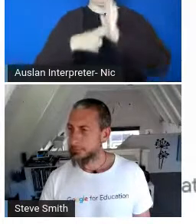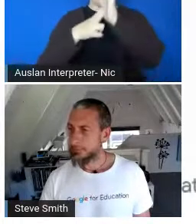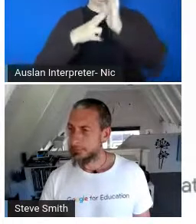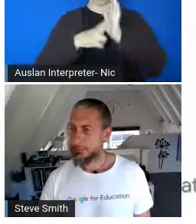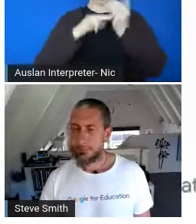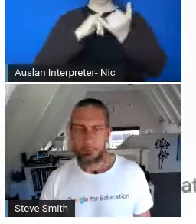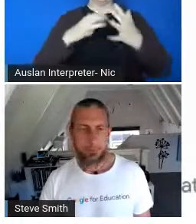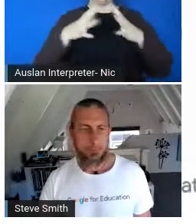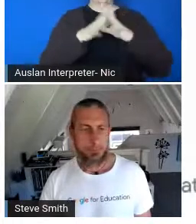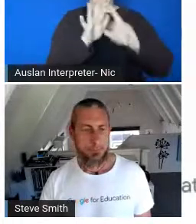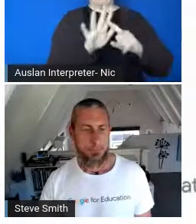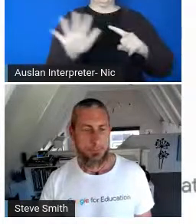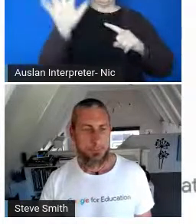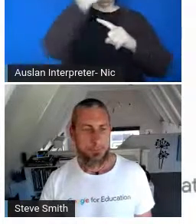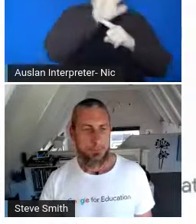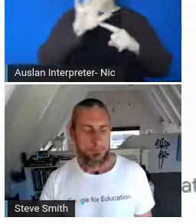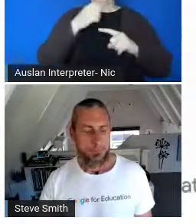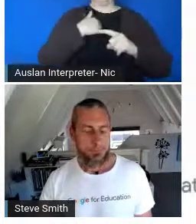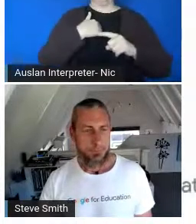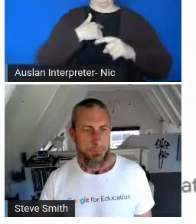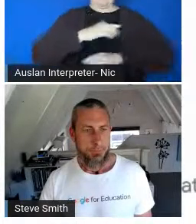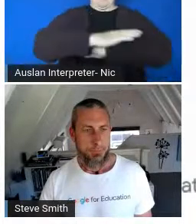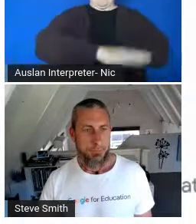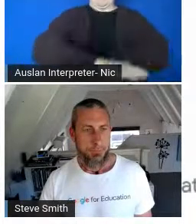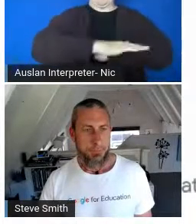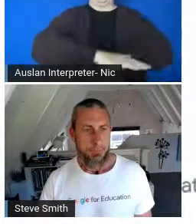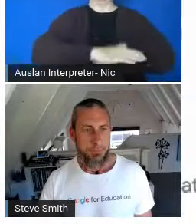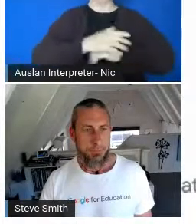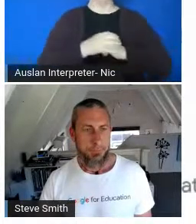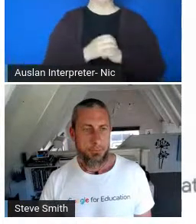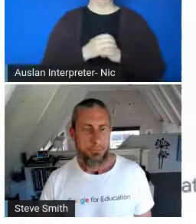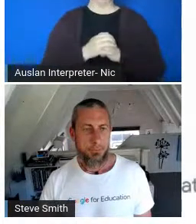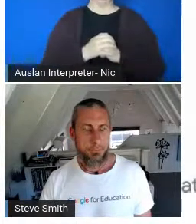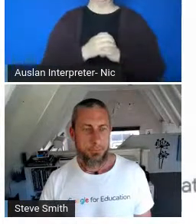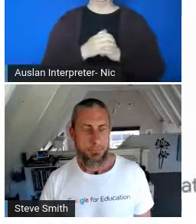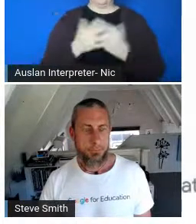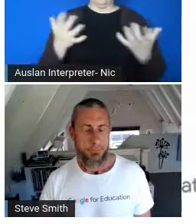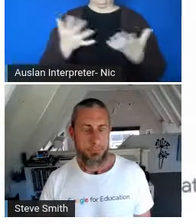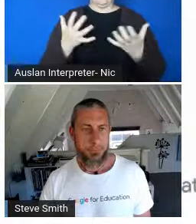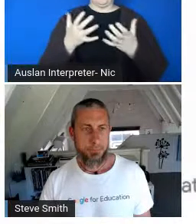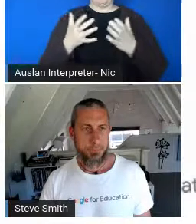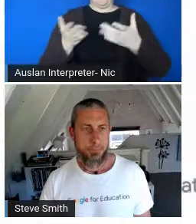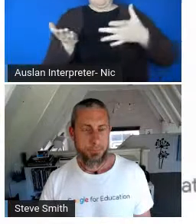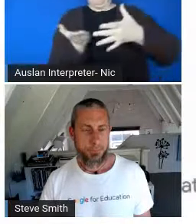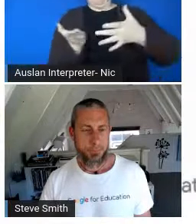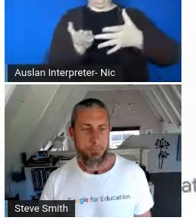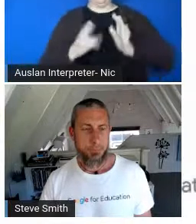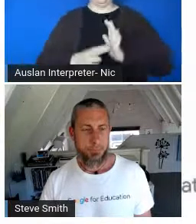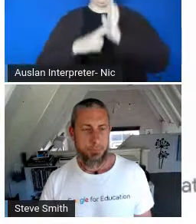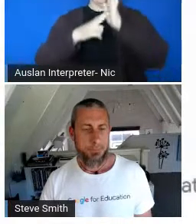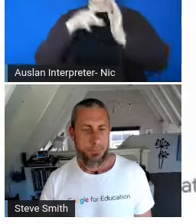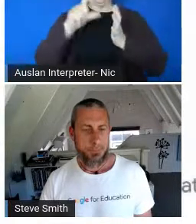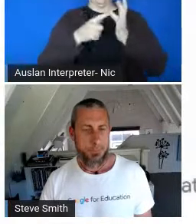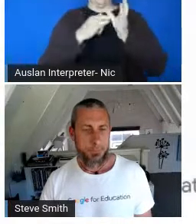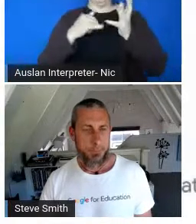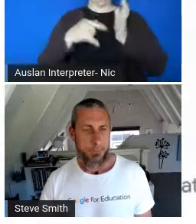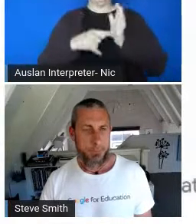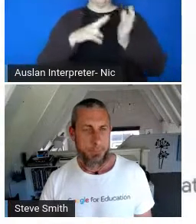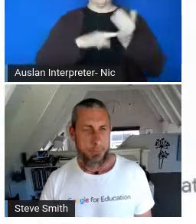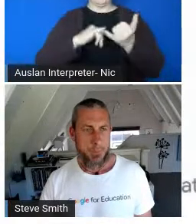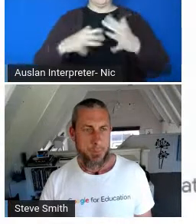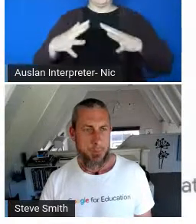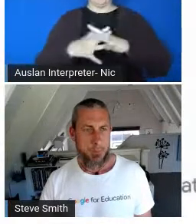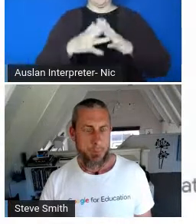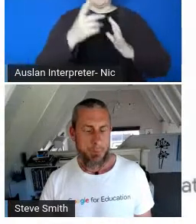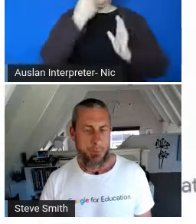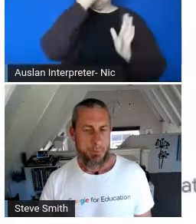I'm on the lands of the Dungati and Biripi people up here on the mid-north coast of New South Wales. And when we acknowledge country, I want